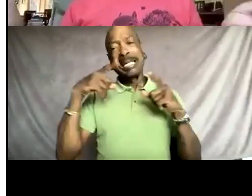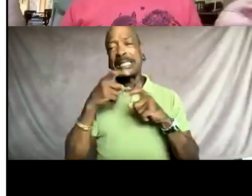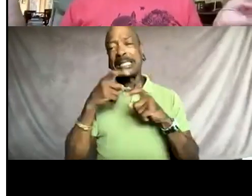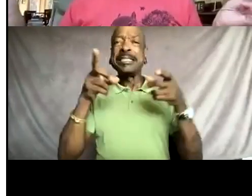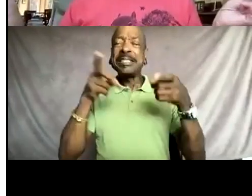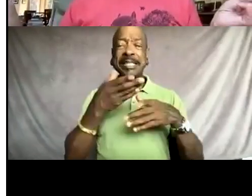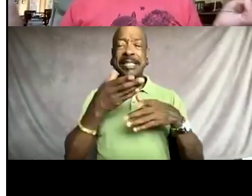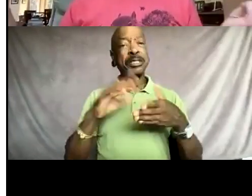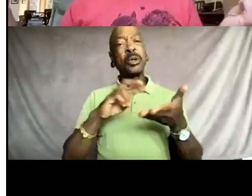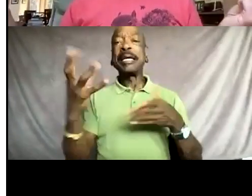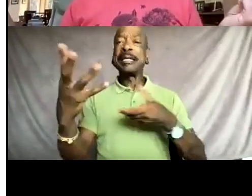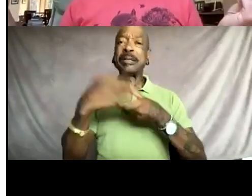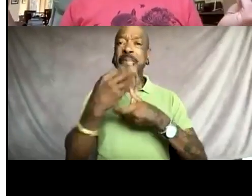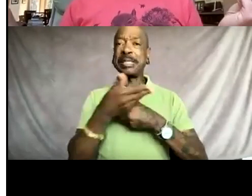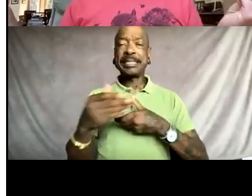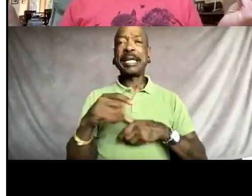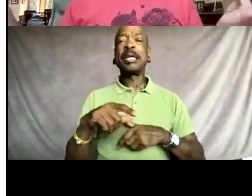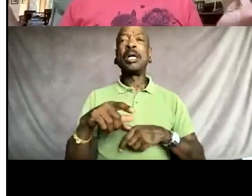like long-term leases. So